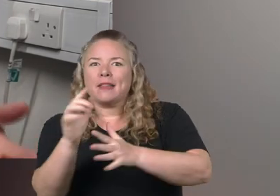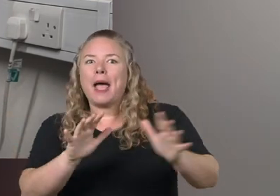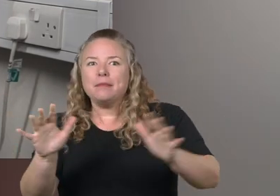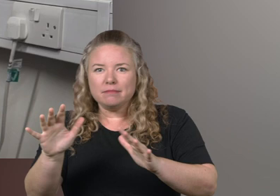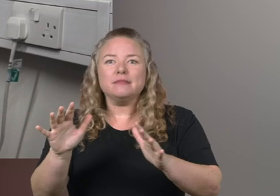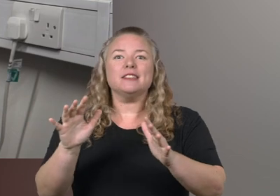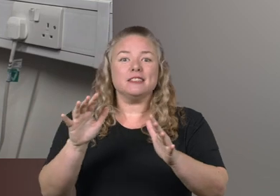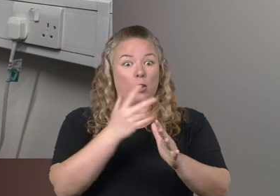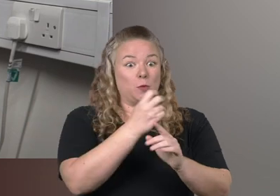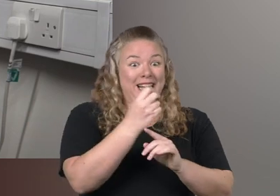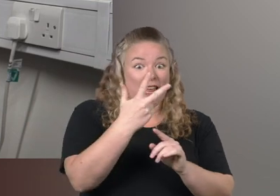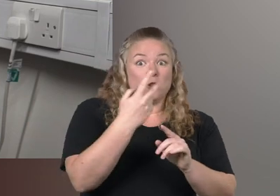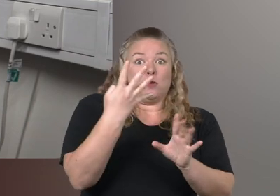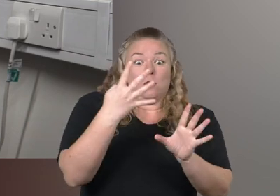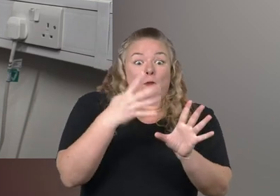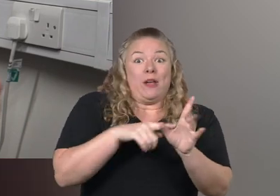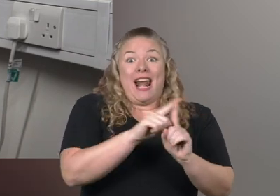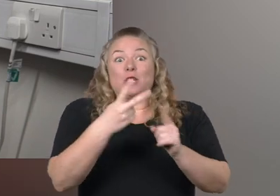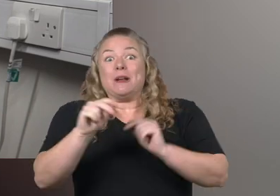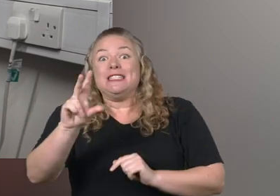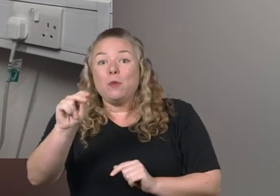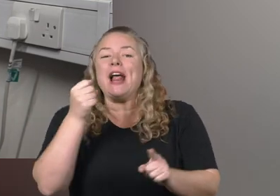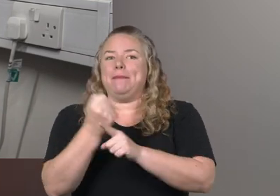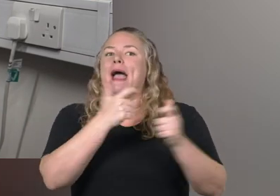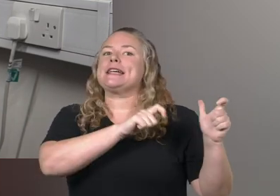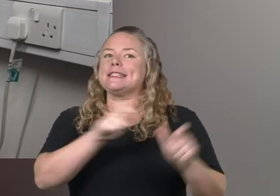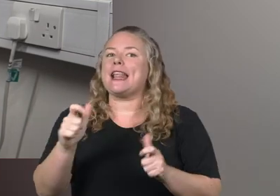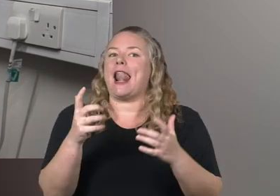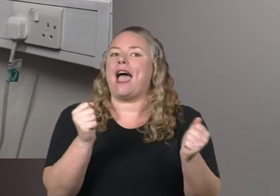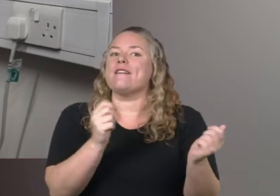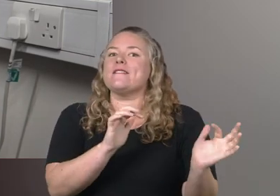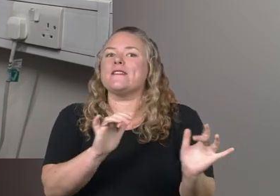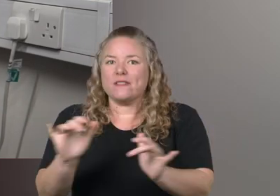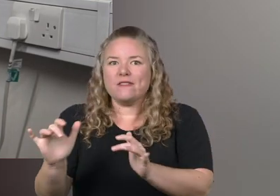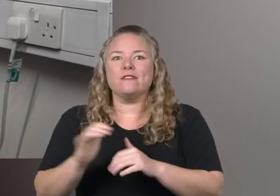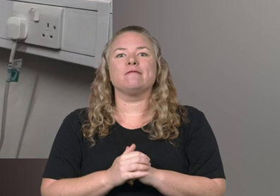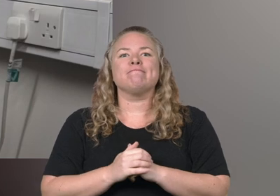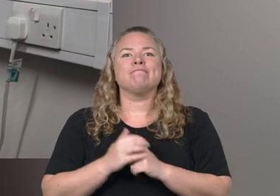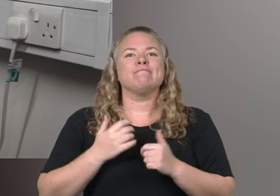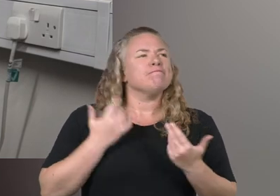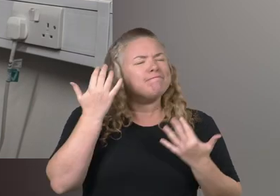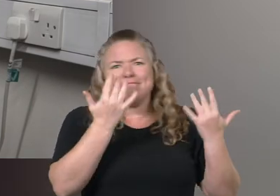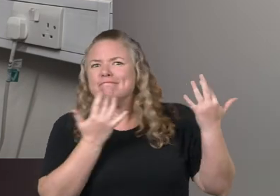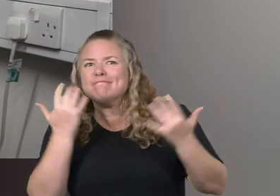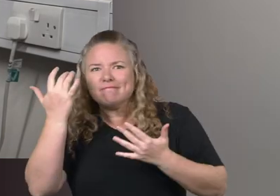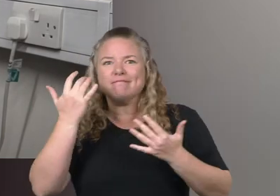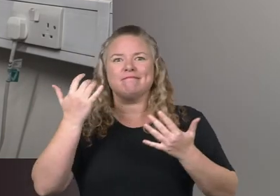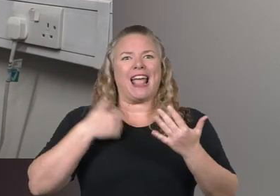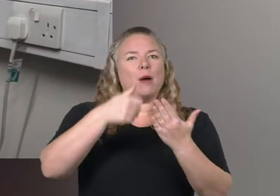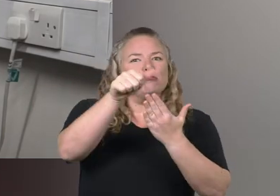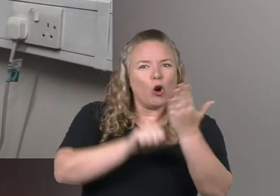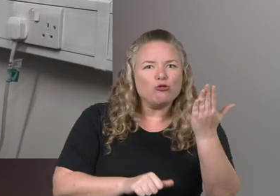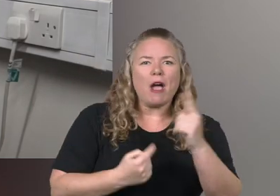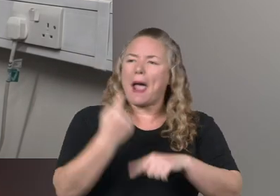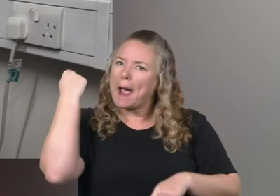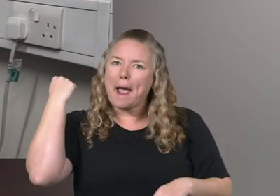things. And I think they were still having resonances 4 years later. I've sort of thought about this, that looking at our